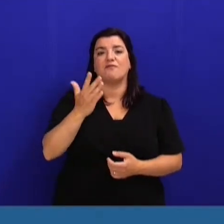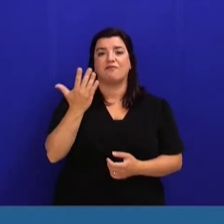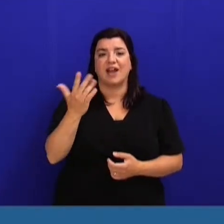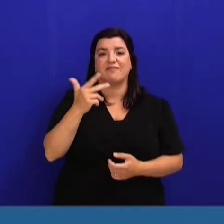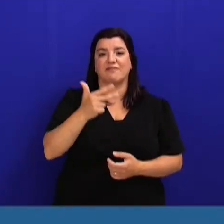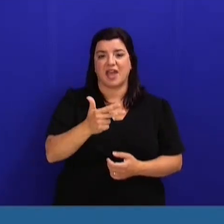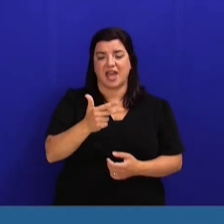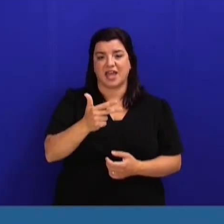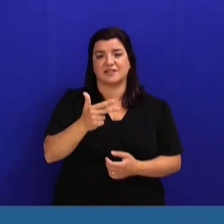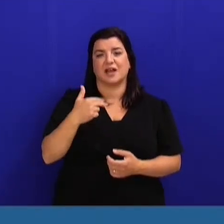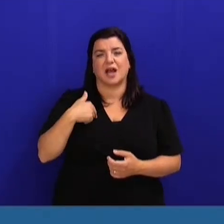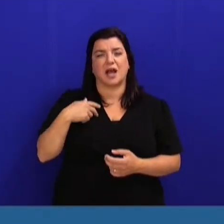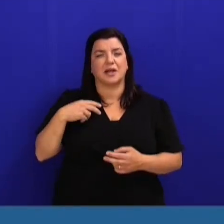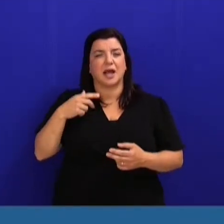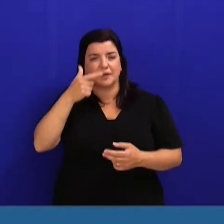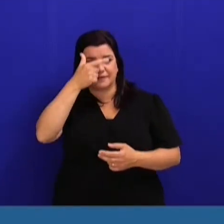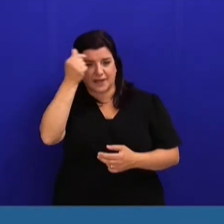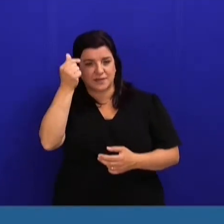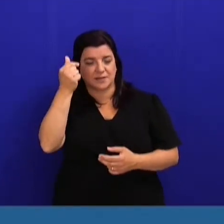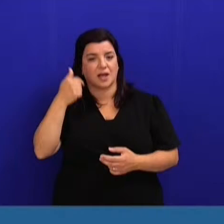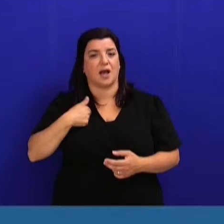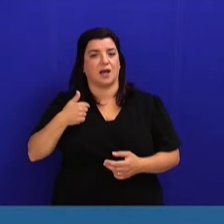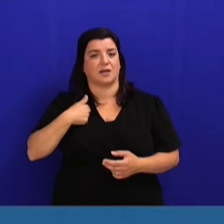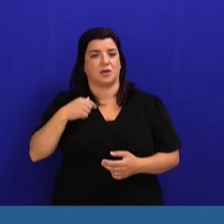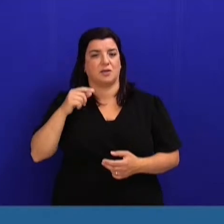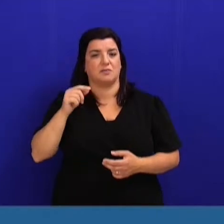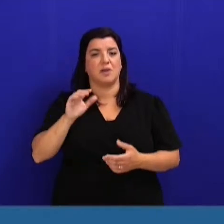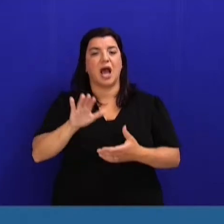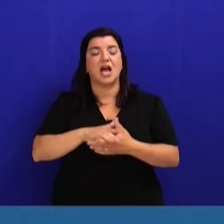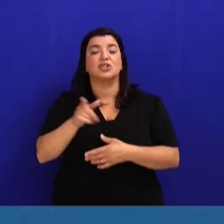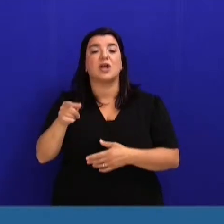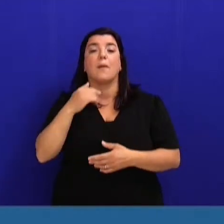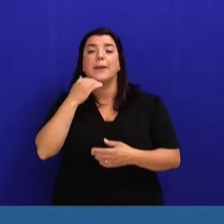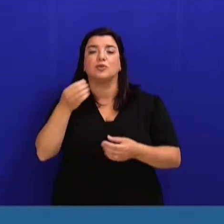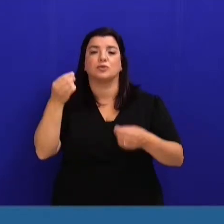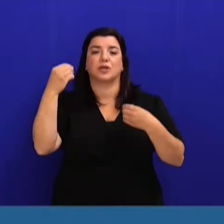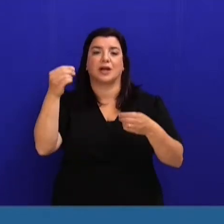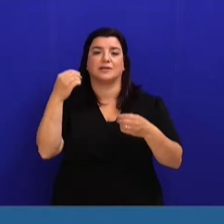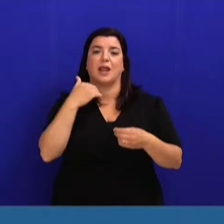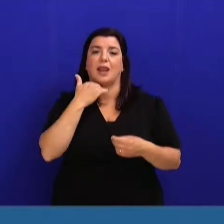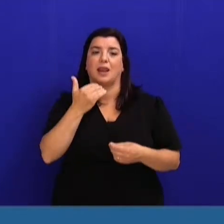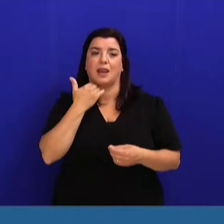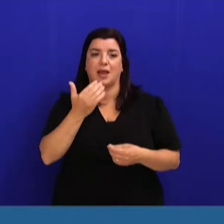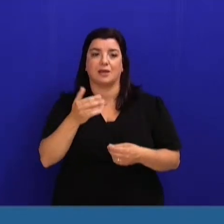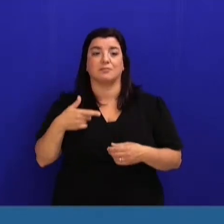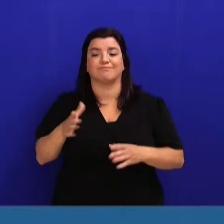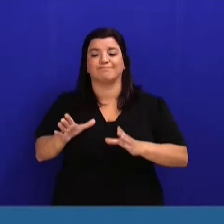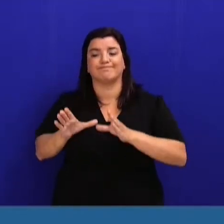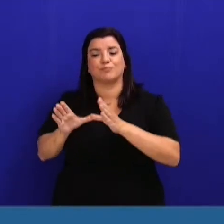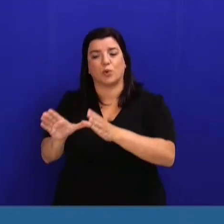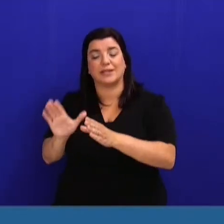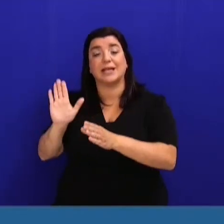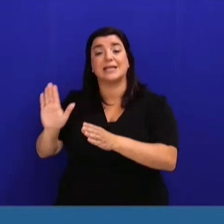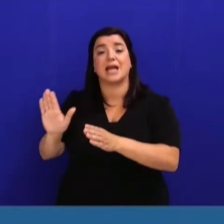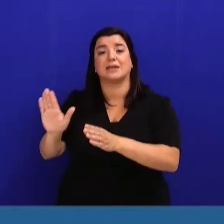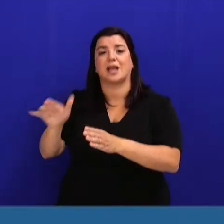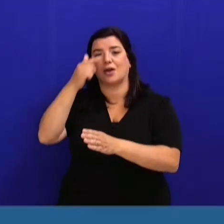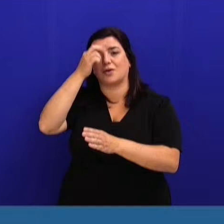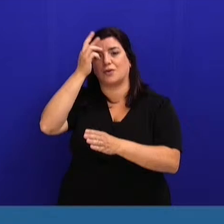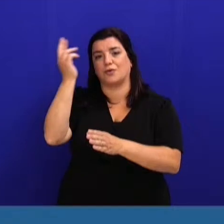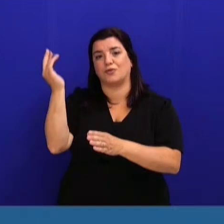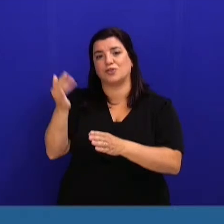Il-kumplament nkunu għamilnielhom it-test aħna u hemmhekk ikunu qegħdin jinżammu f'kwarantina sakemm joħroġ il-riżultat